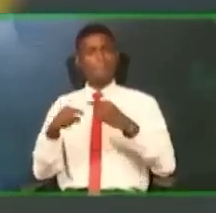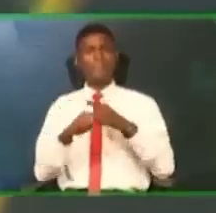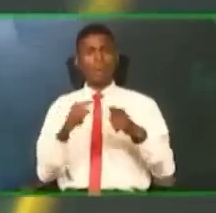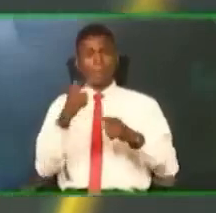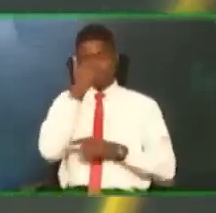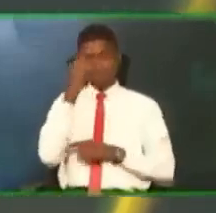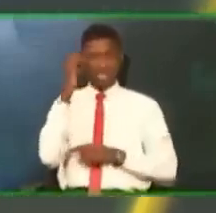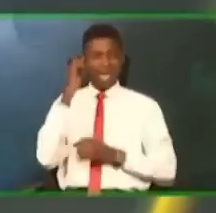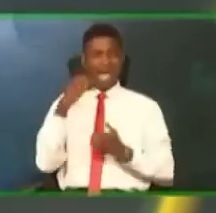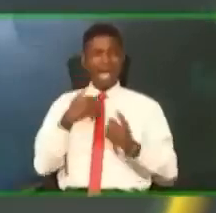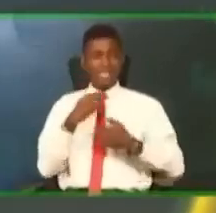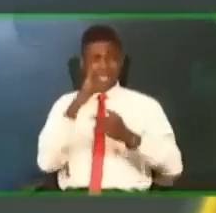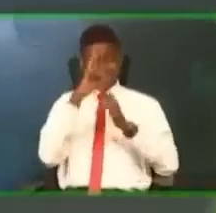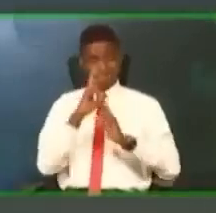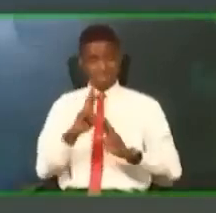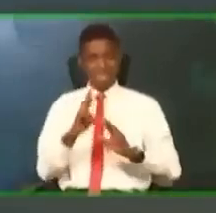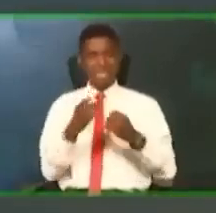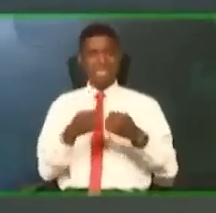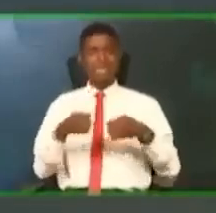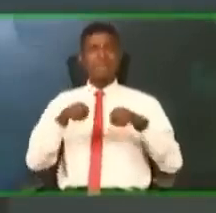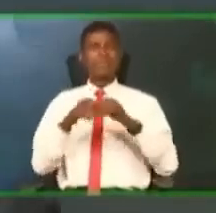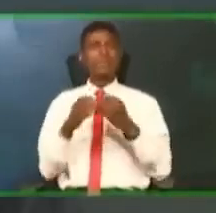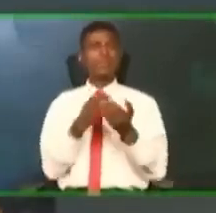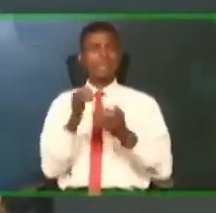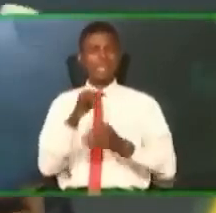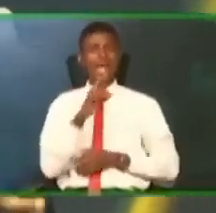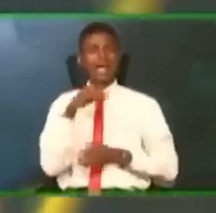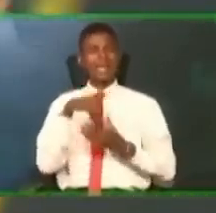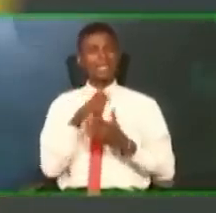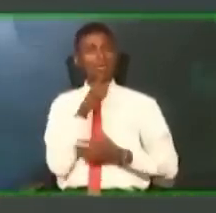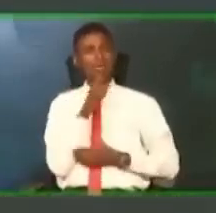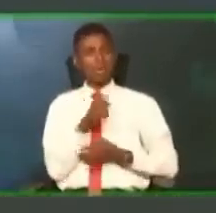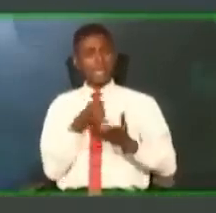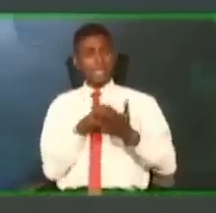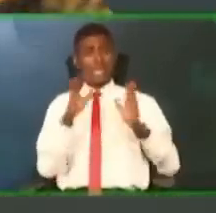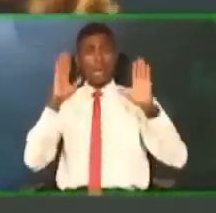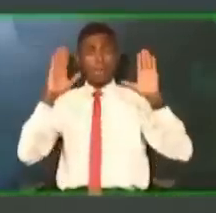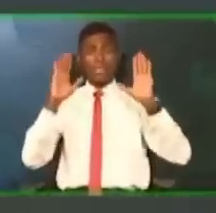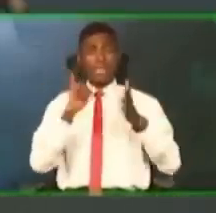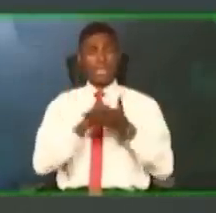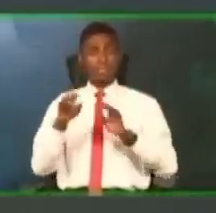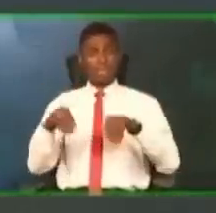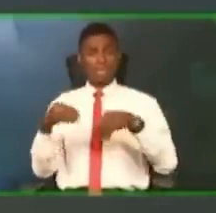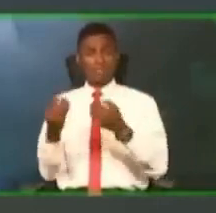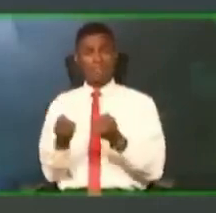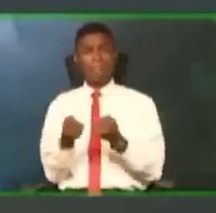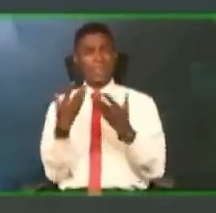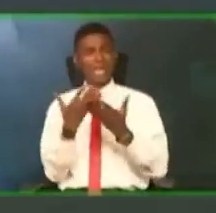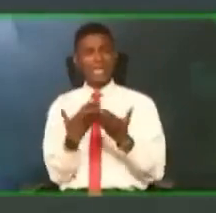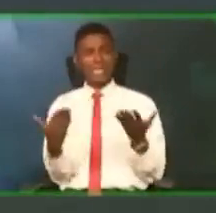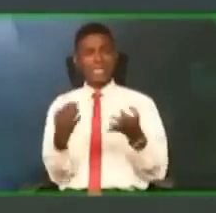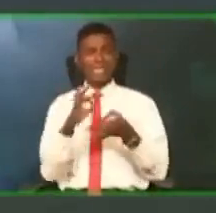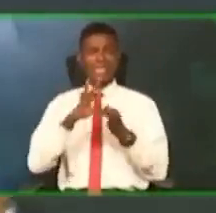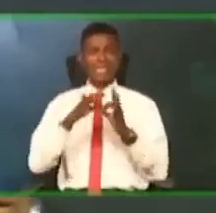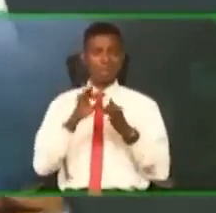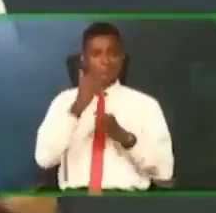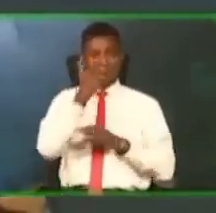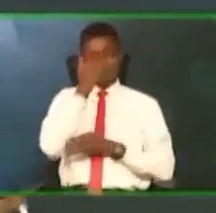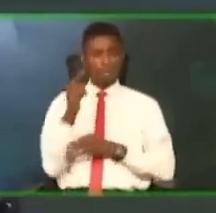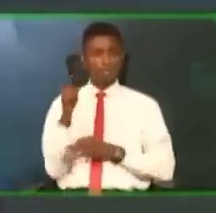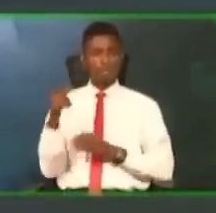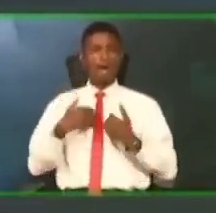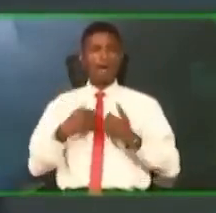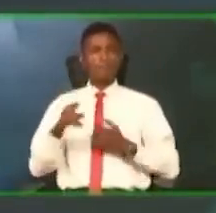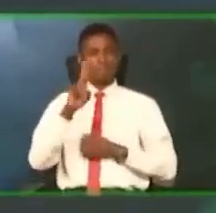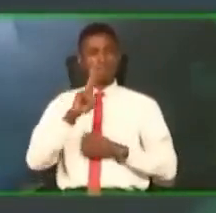regard, even though they were in the old, it is amazing. You have given many things interpretations because you have